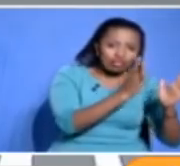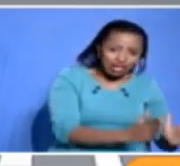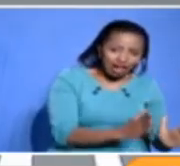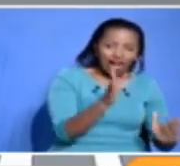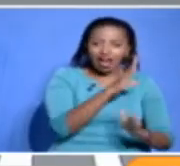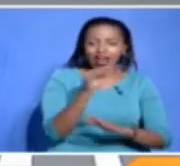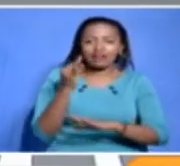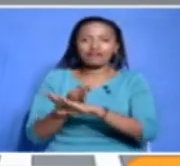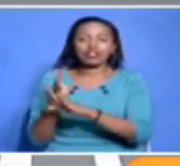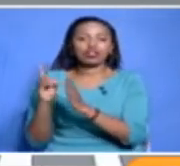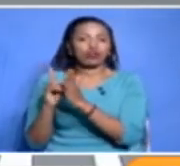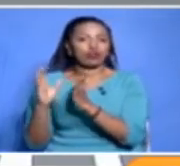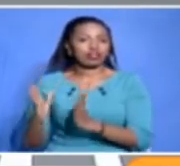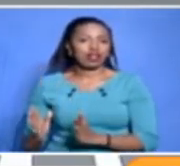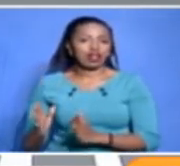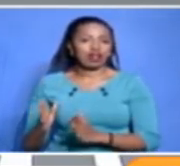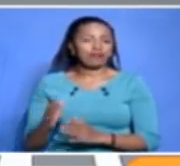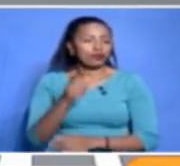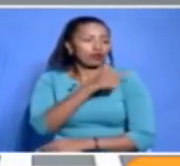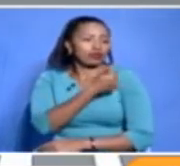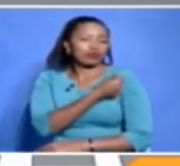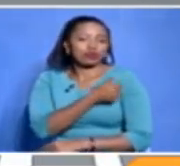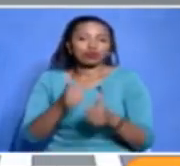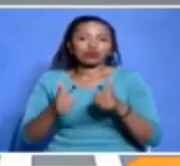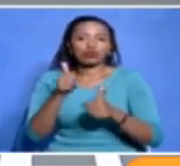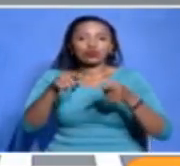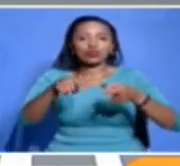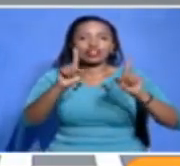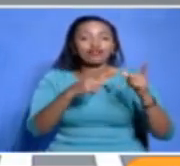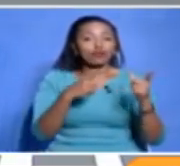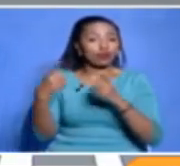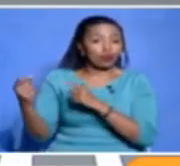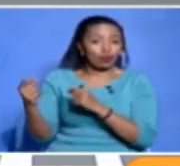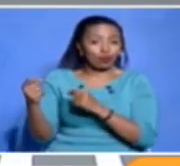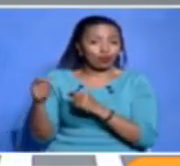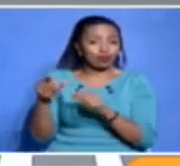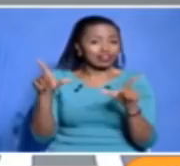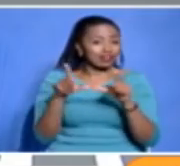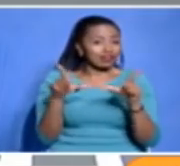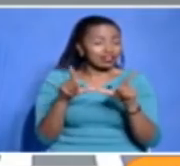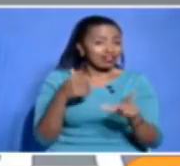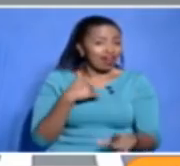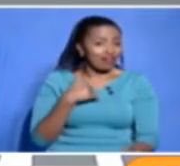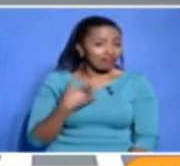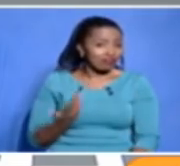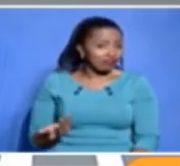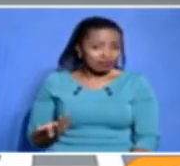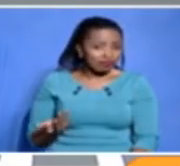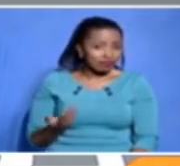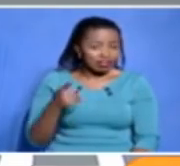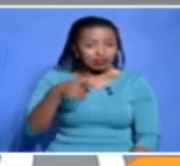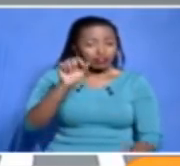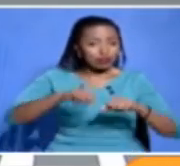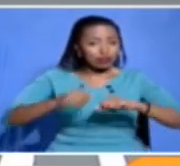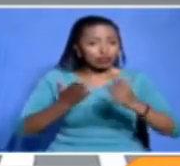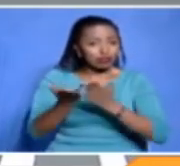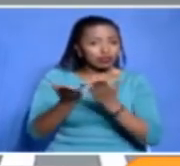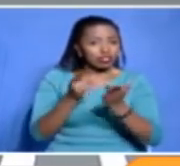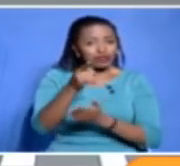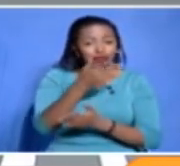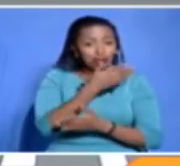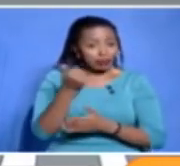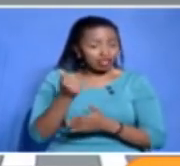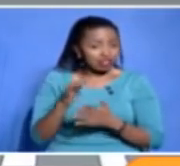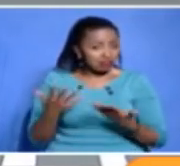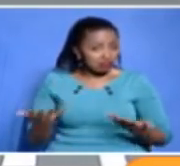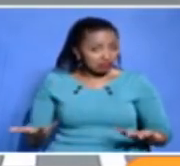health institution that you are going to, or the health facility, is it licensed and is it legitimate to be able to serve you? Well, the